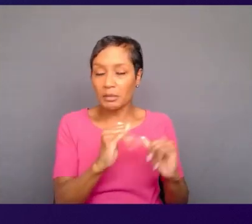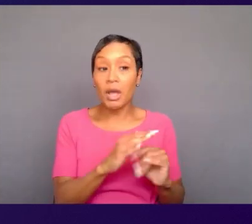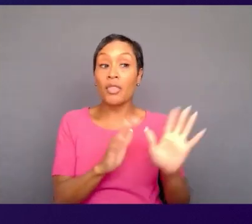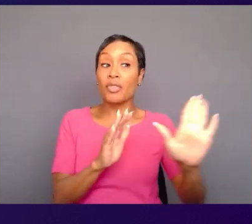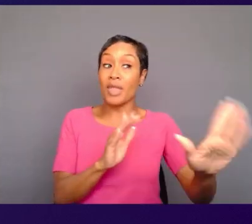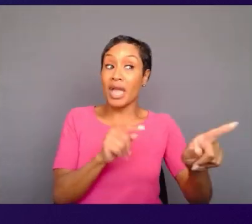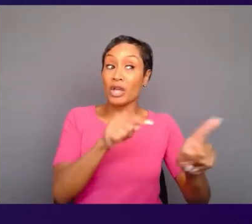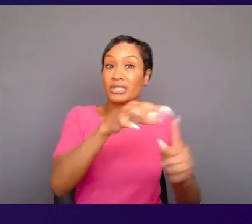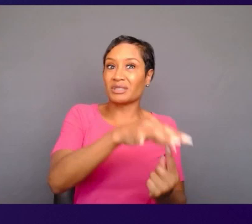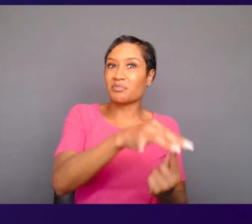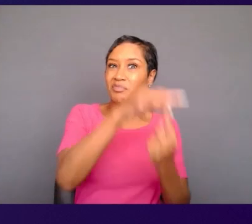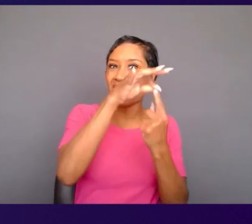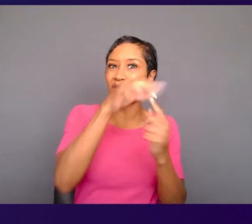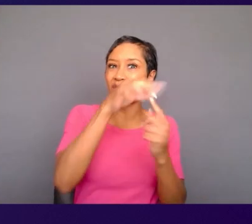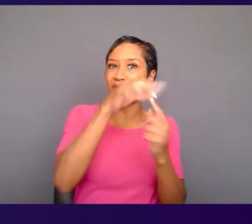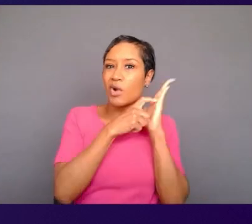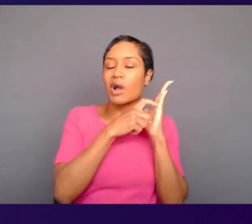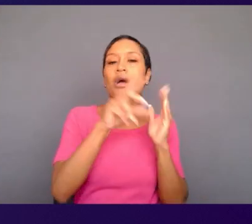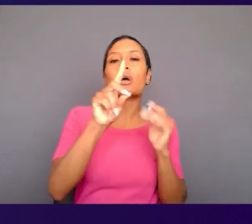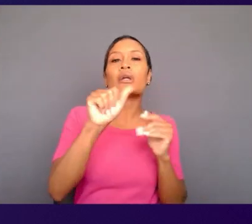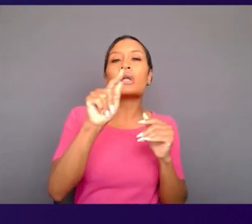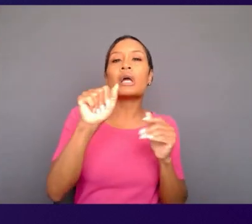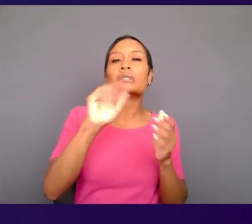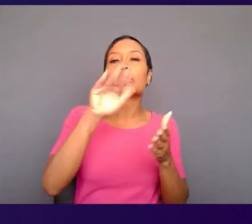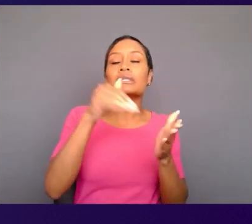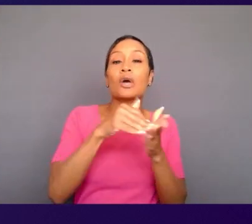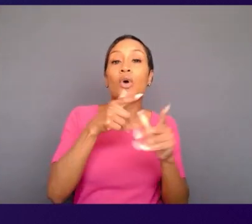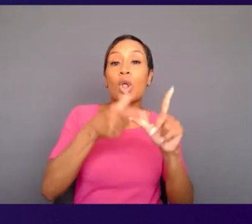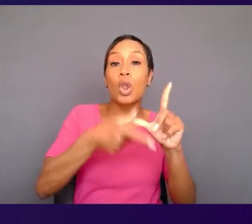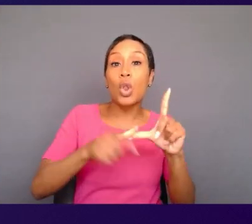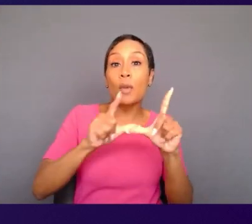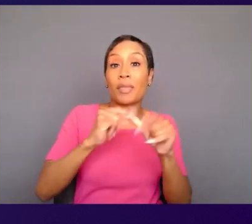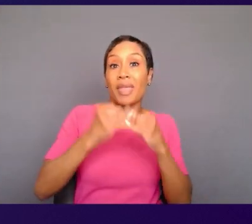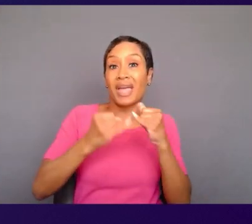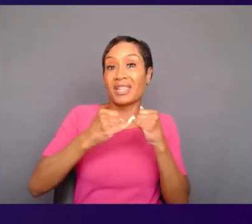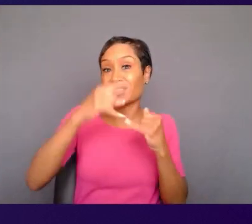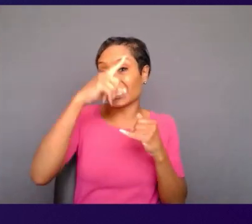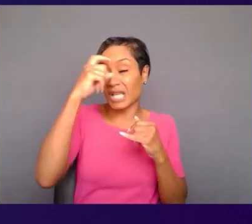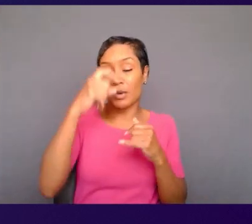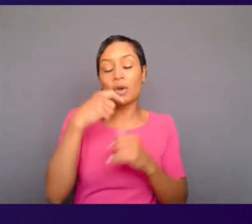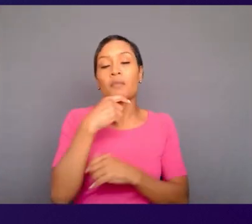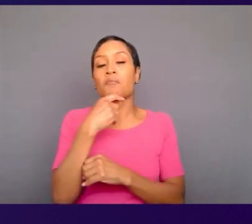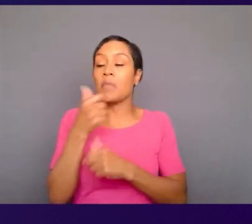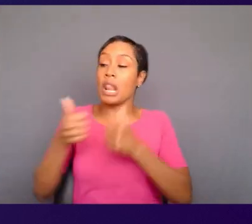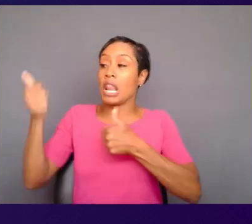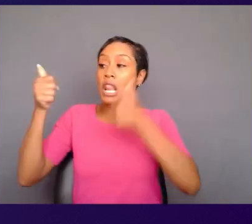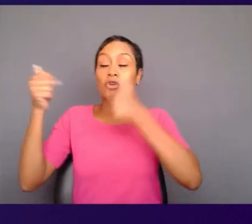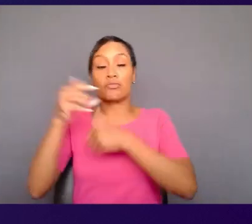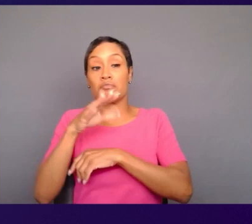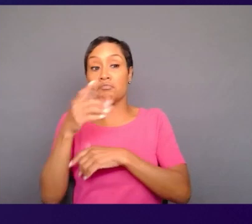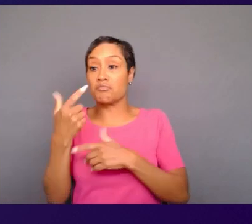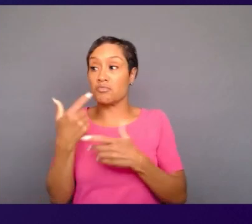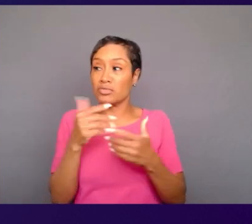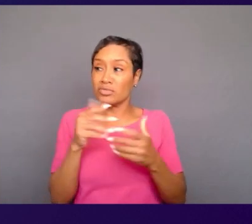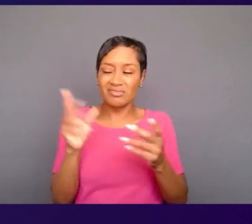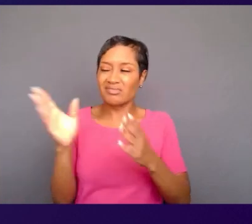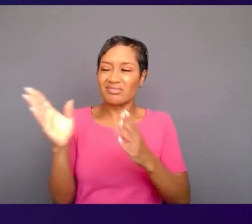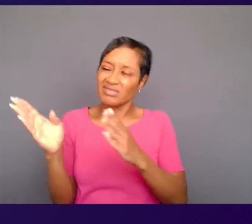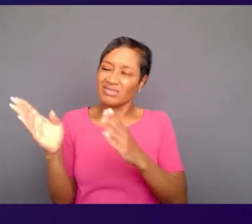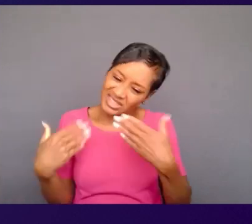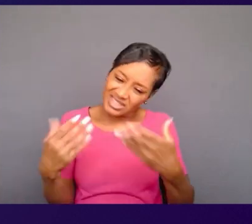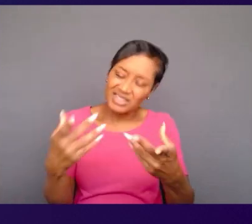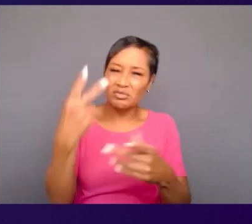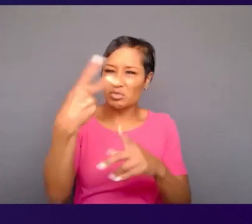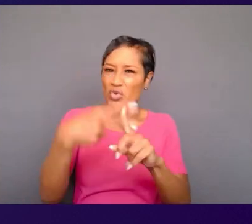going to have a data center lease renewal come up at the end of the summer. And so our leadership asked, can we get this moved in 2